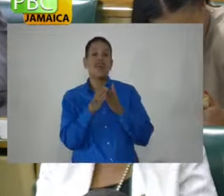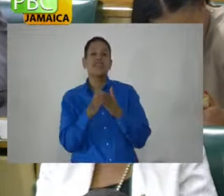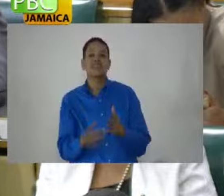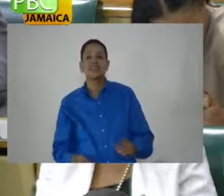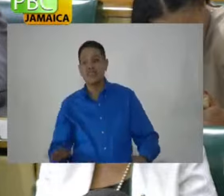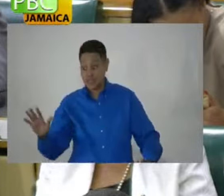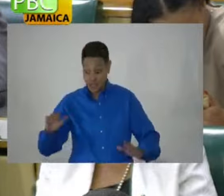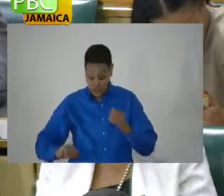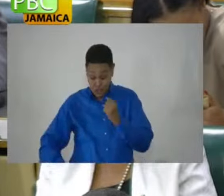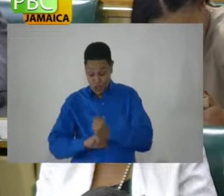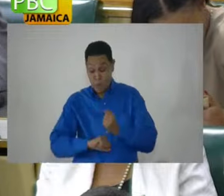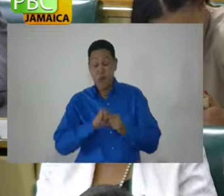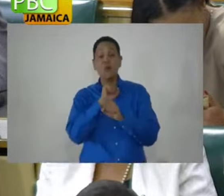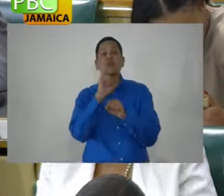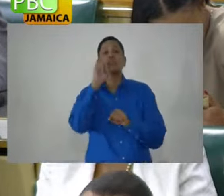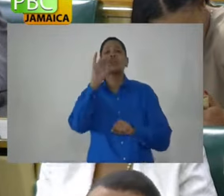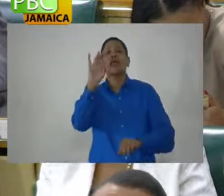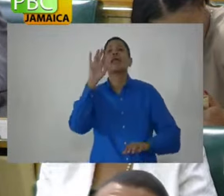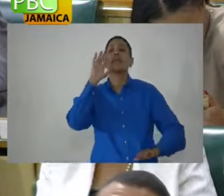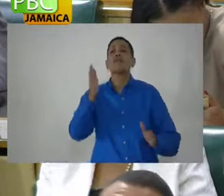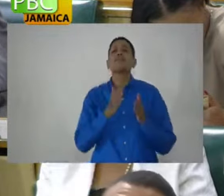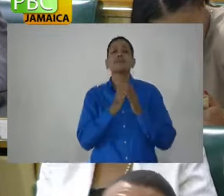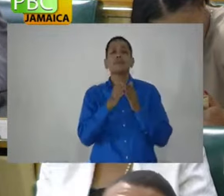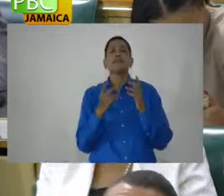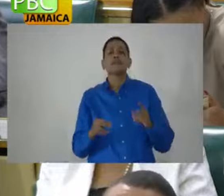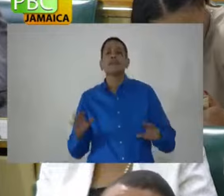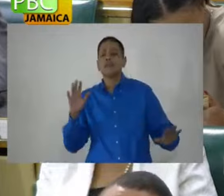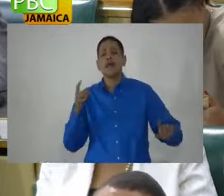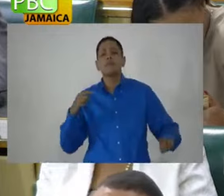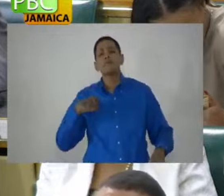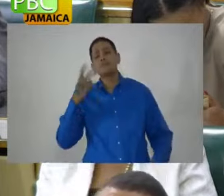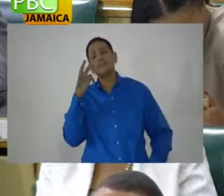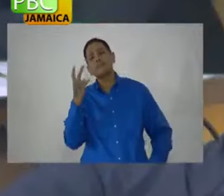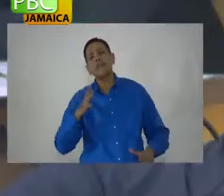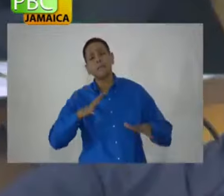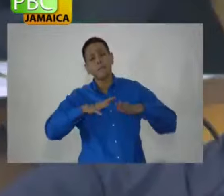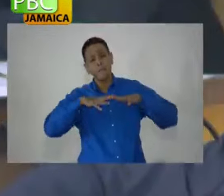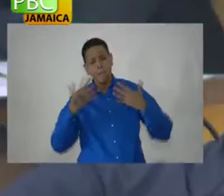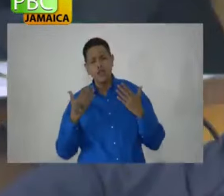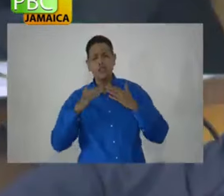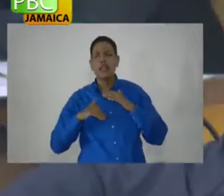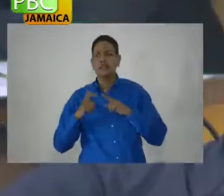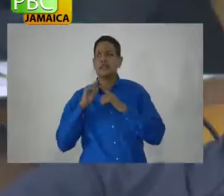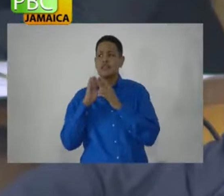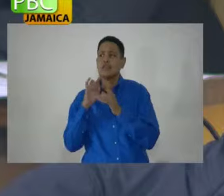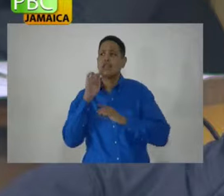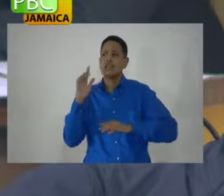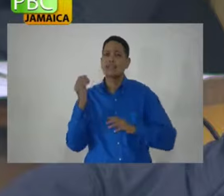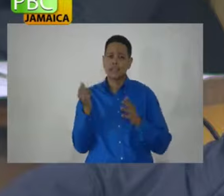to support the work of the JDF Coast Guard, we have seen much less in terms of